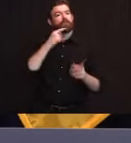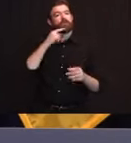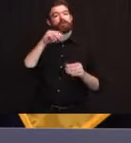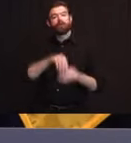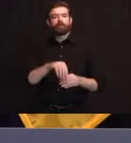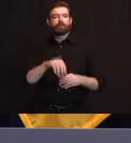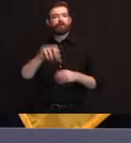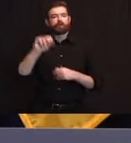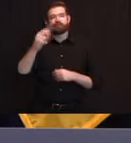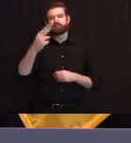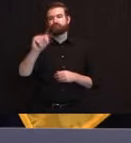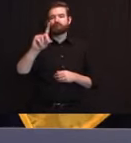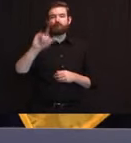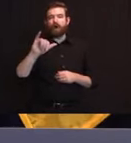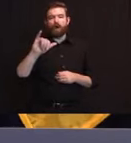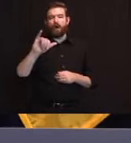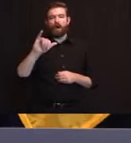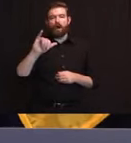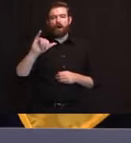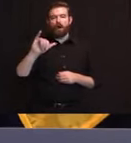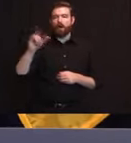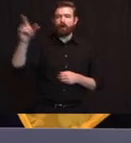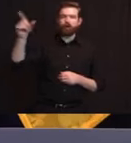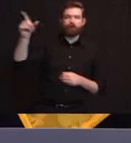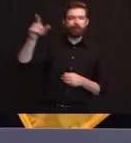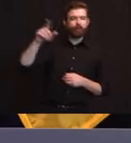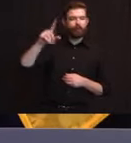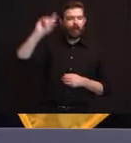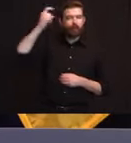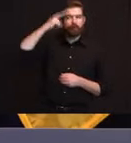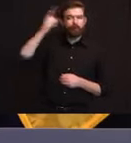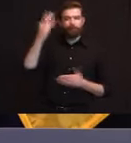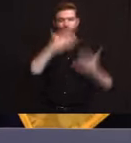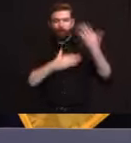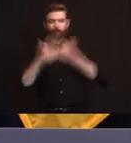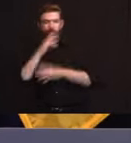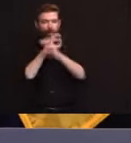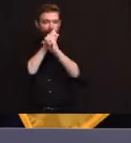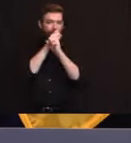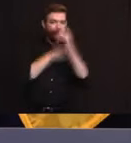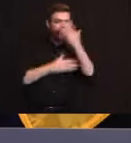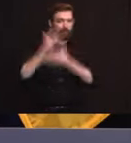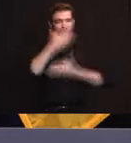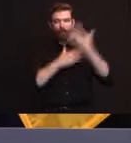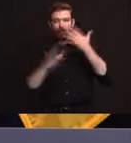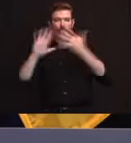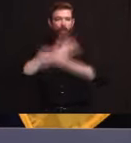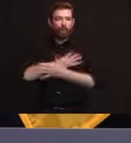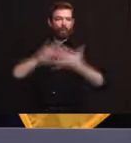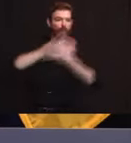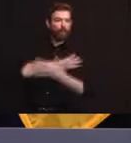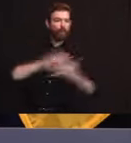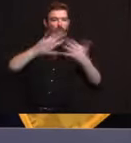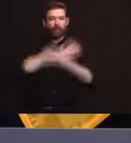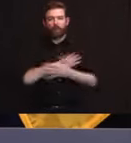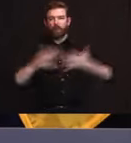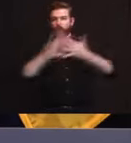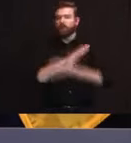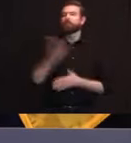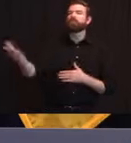Freedom of the Press called that law one of the worst affronts to transparency in the nation. What's your response to those criticisms